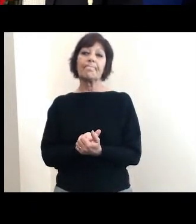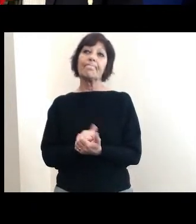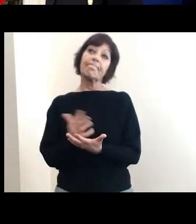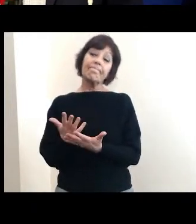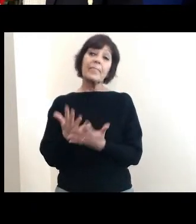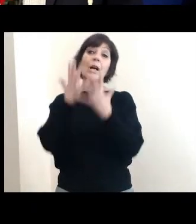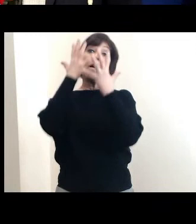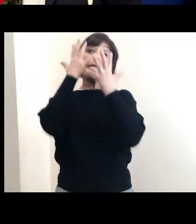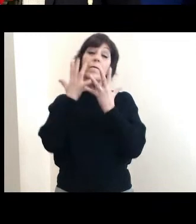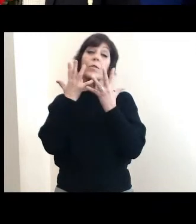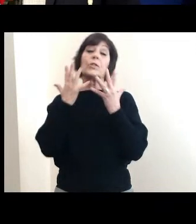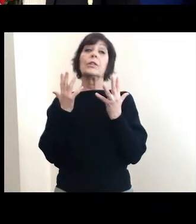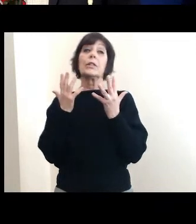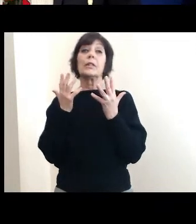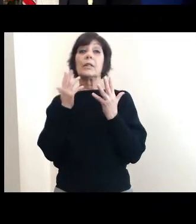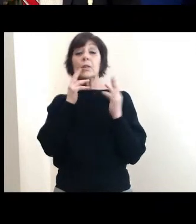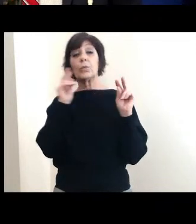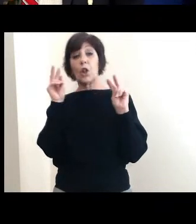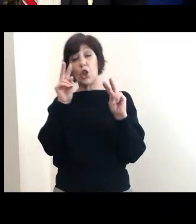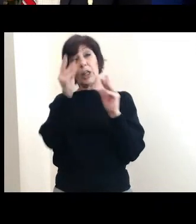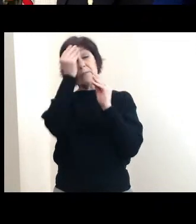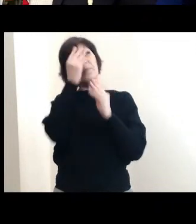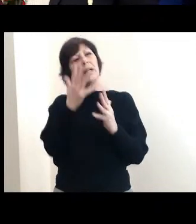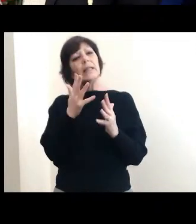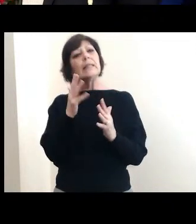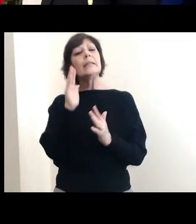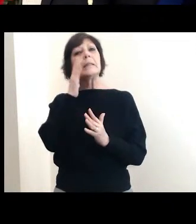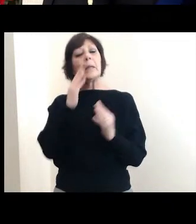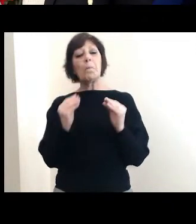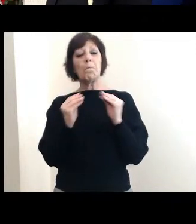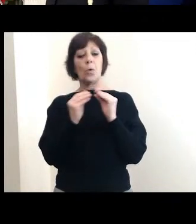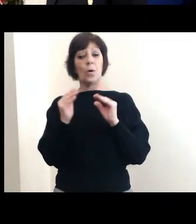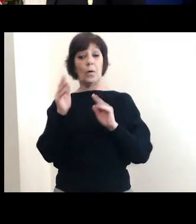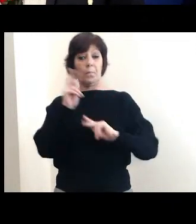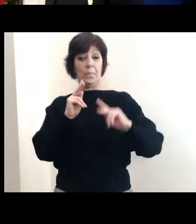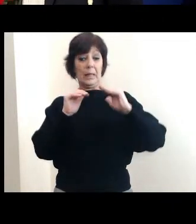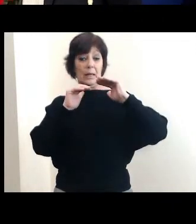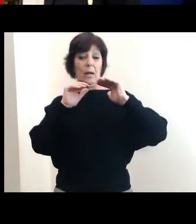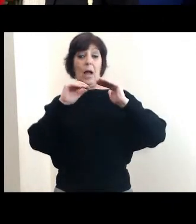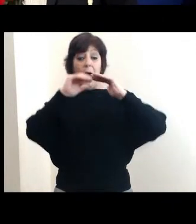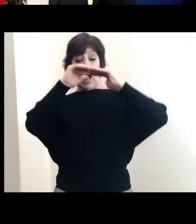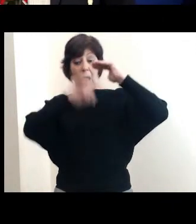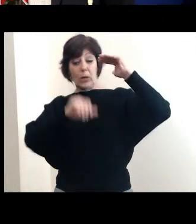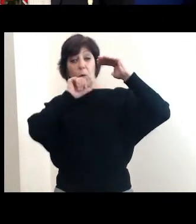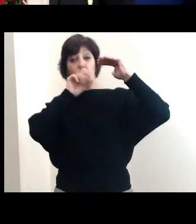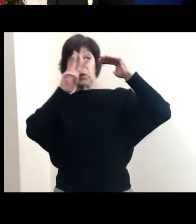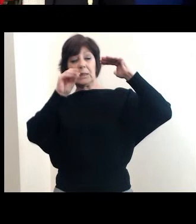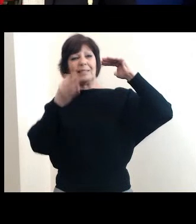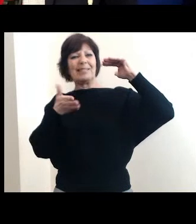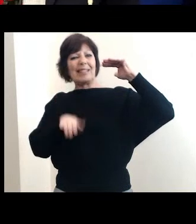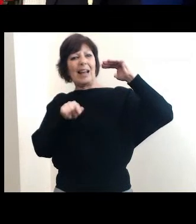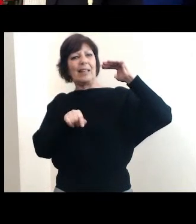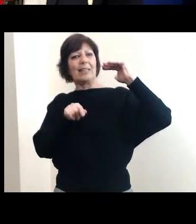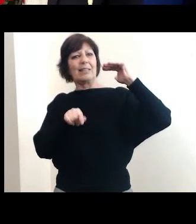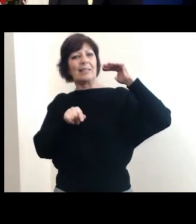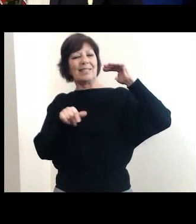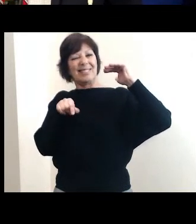And unfortunately, as we look at the data, more people have died under the age of 60 from